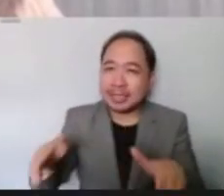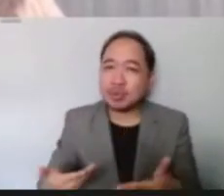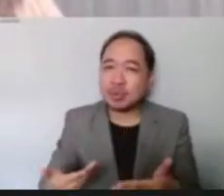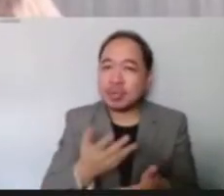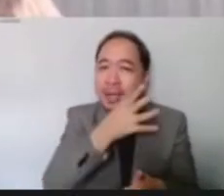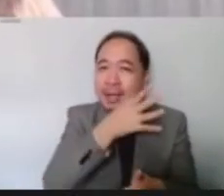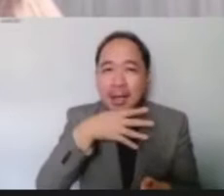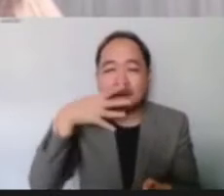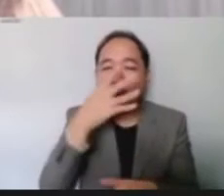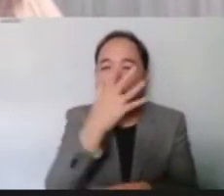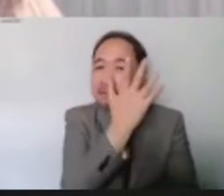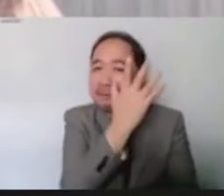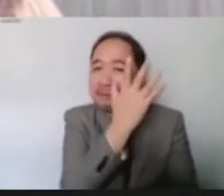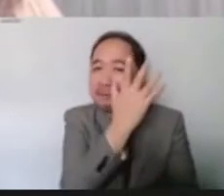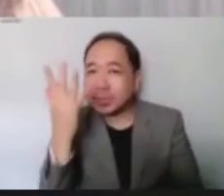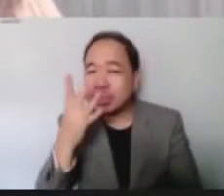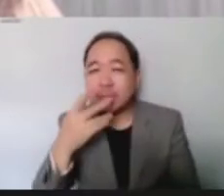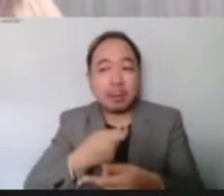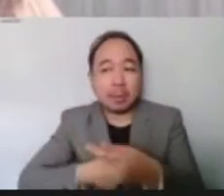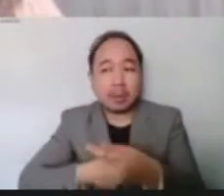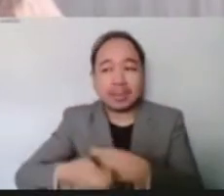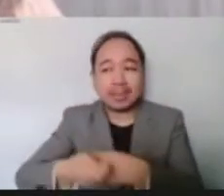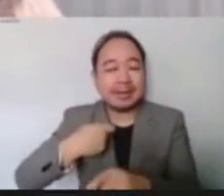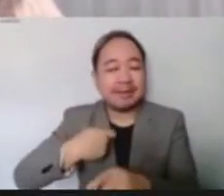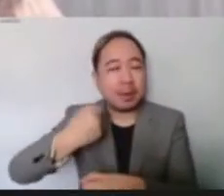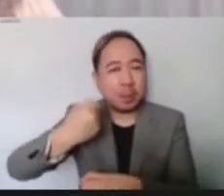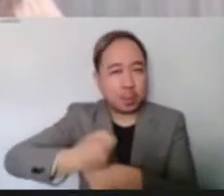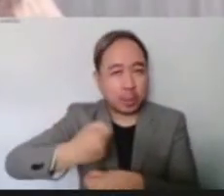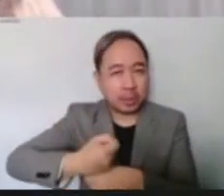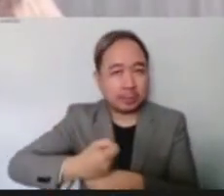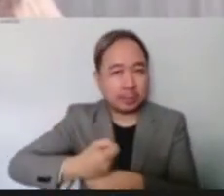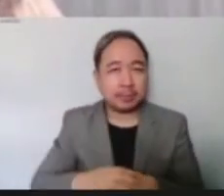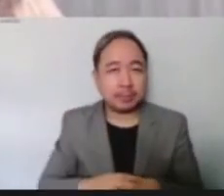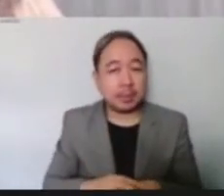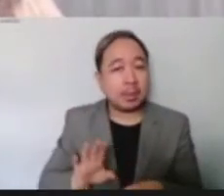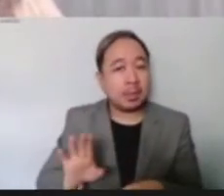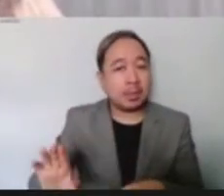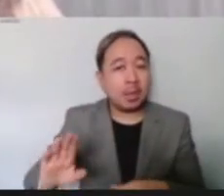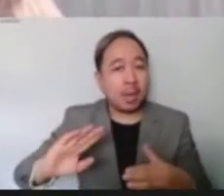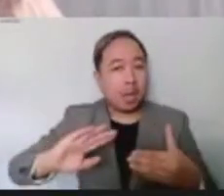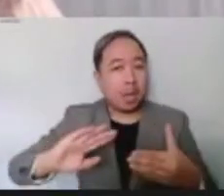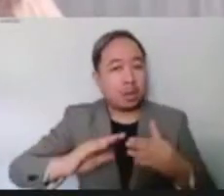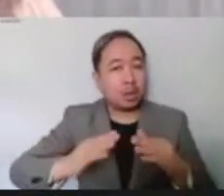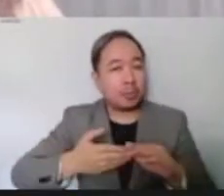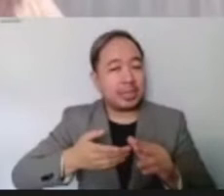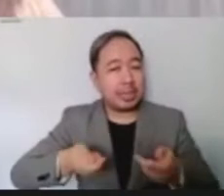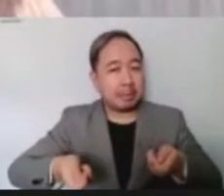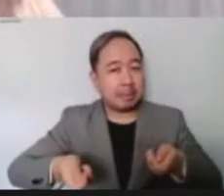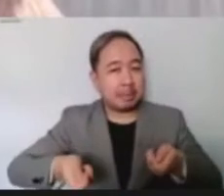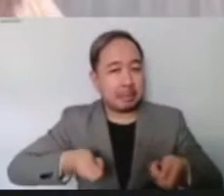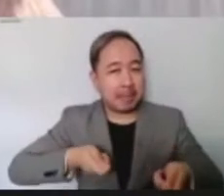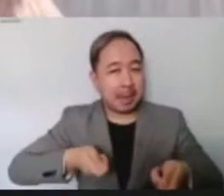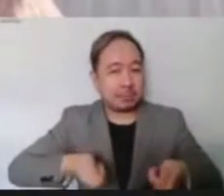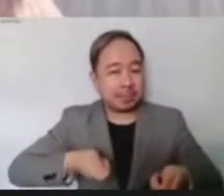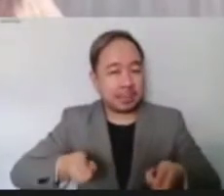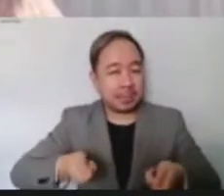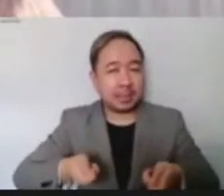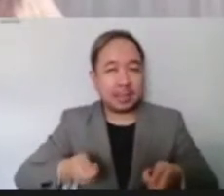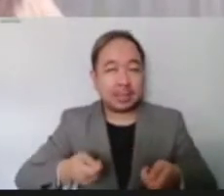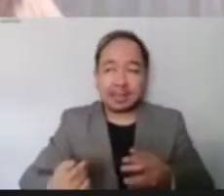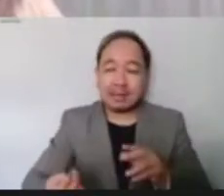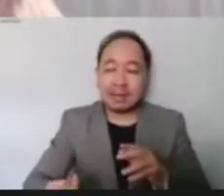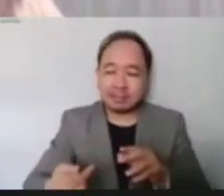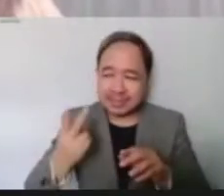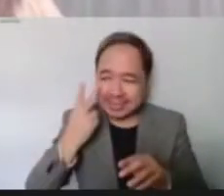alternative livelihood opacity it is aim to enhance community-led Resource Management across a range of diverse